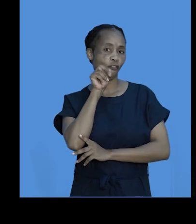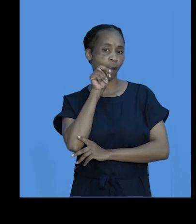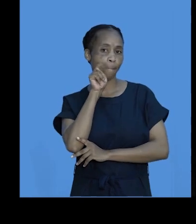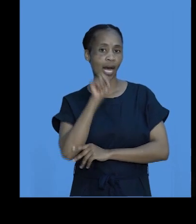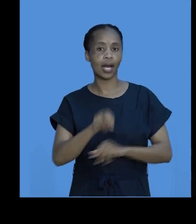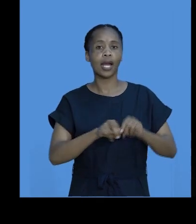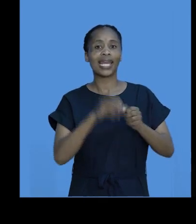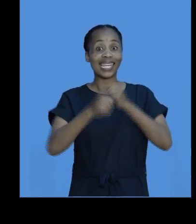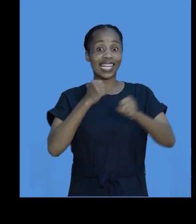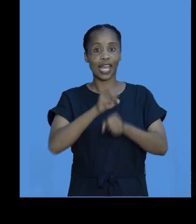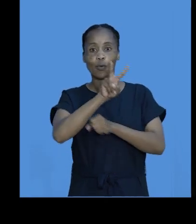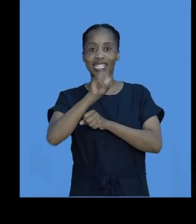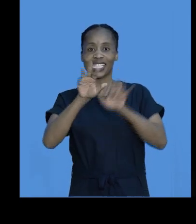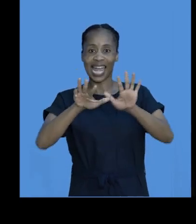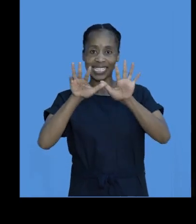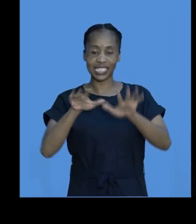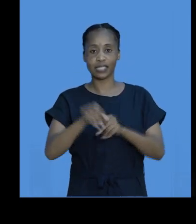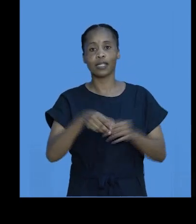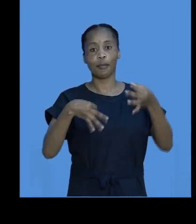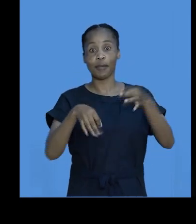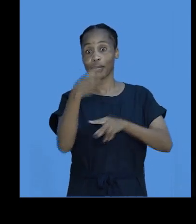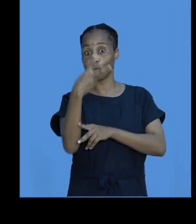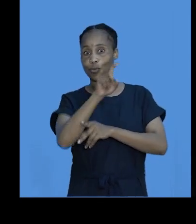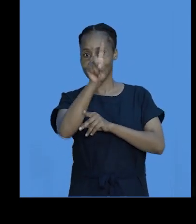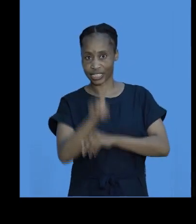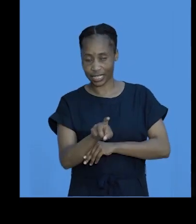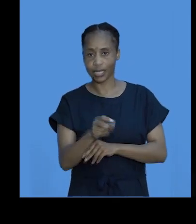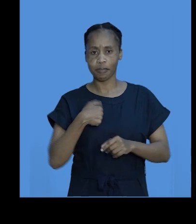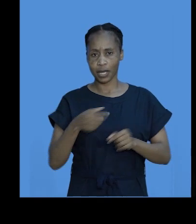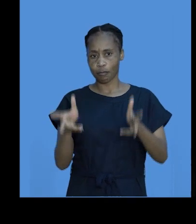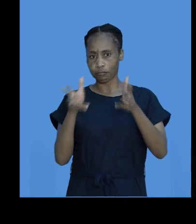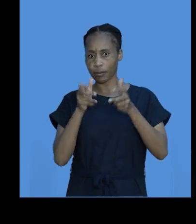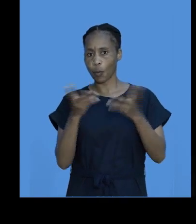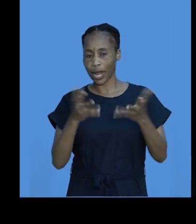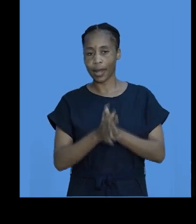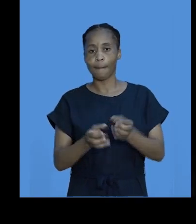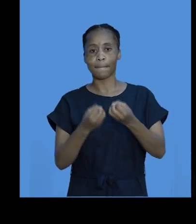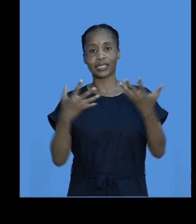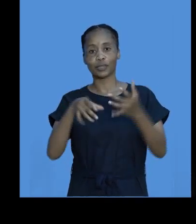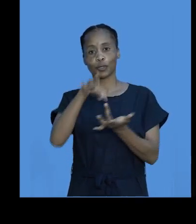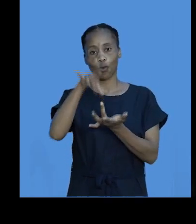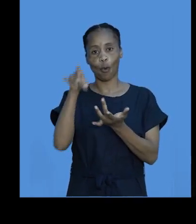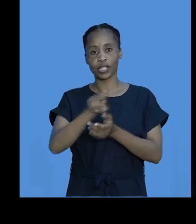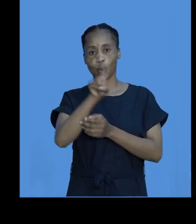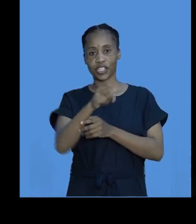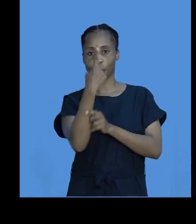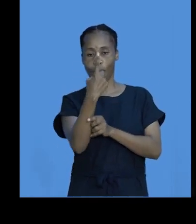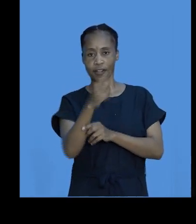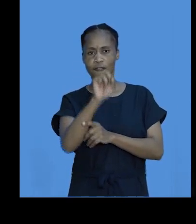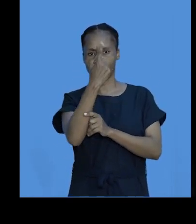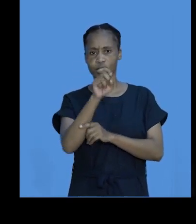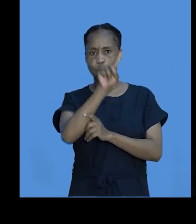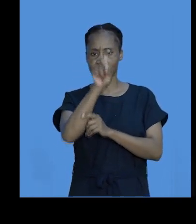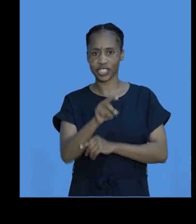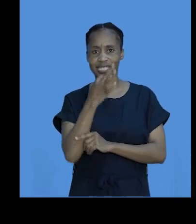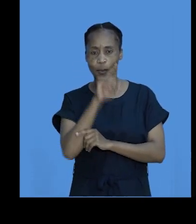November 2019 paper 2 question. I'm going to be looking at the multiple choice question 1. Our first question